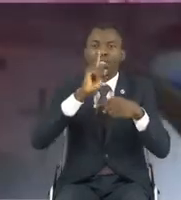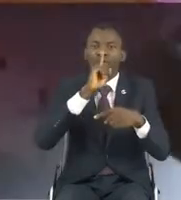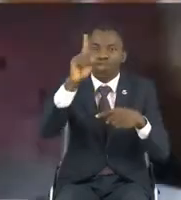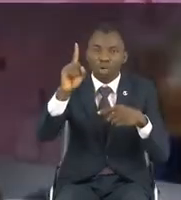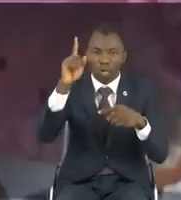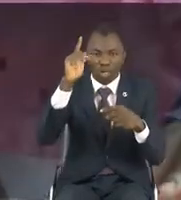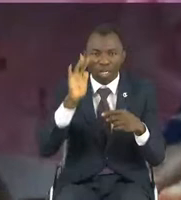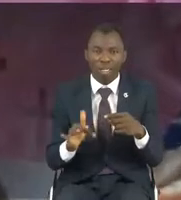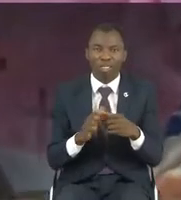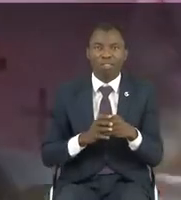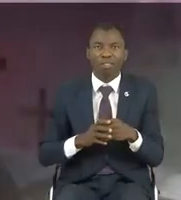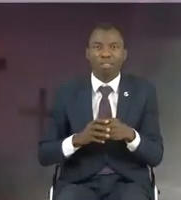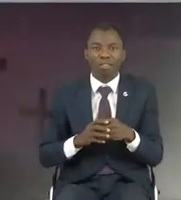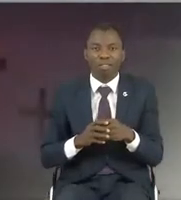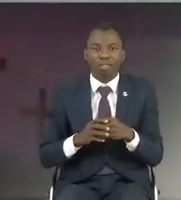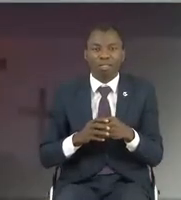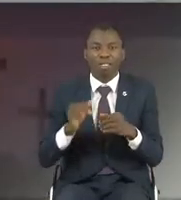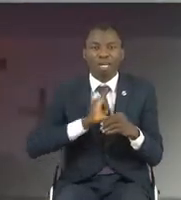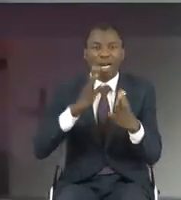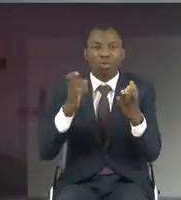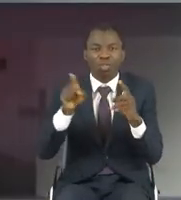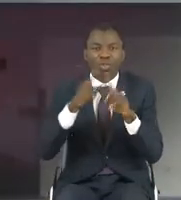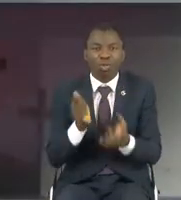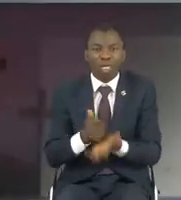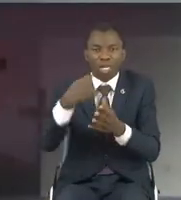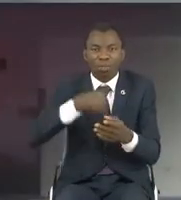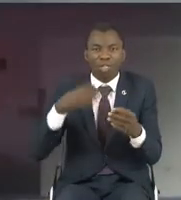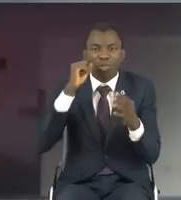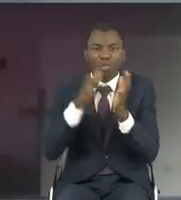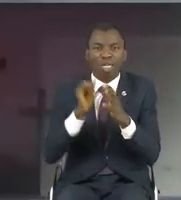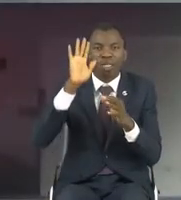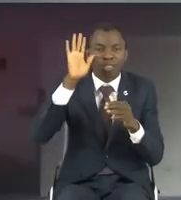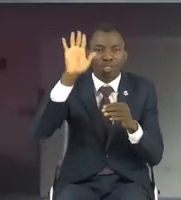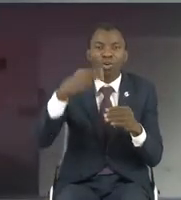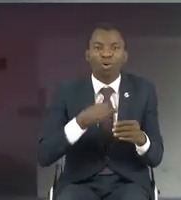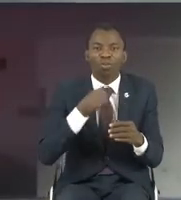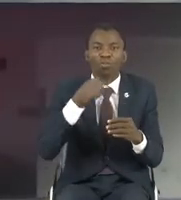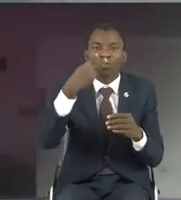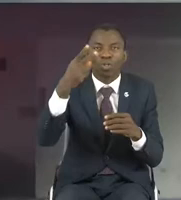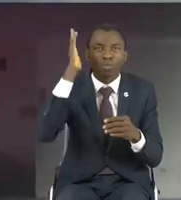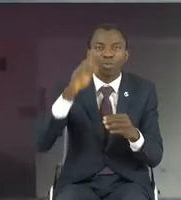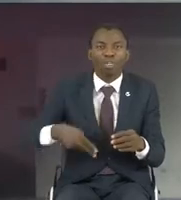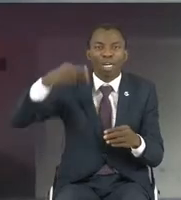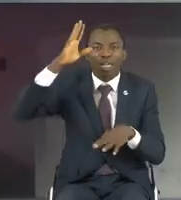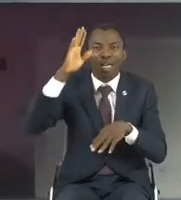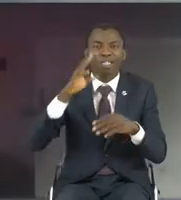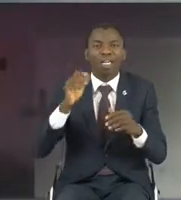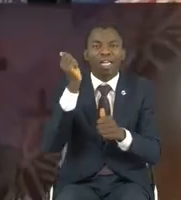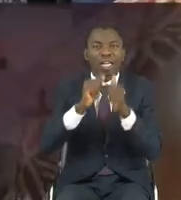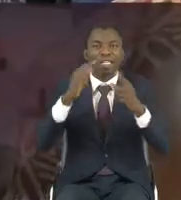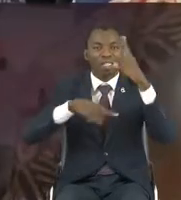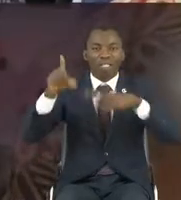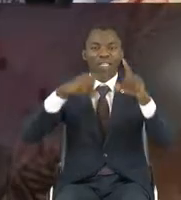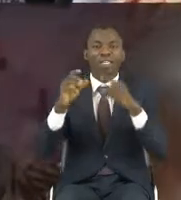I wanted you to help me so that your voice will be higher than my voice, you and your thousands. Help me shout surely.